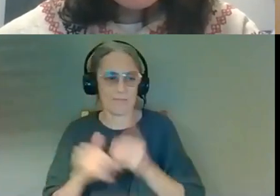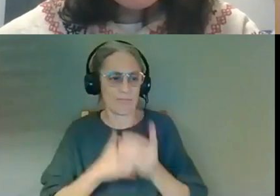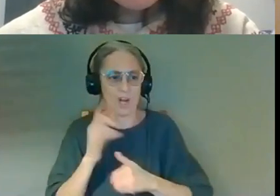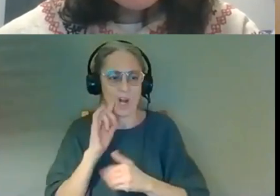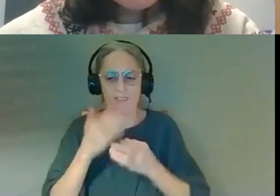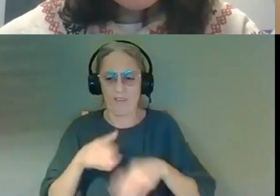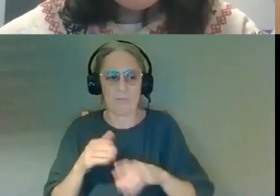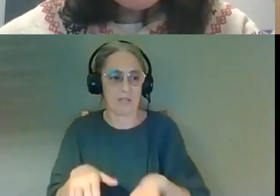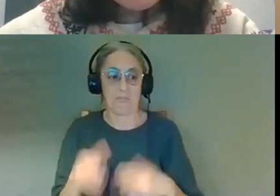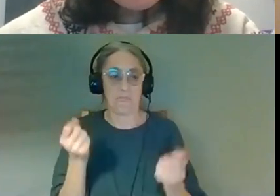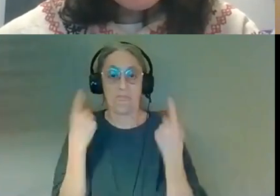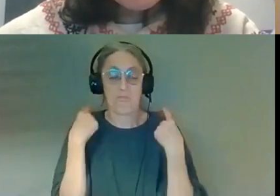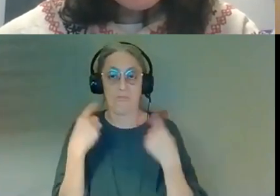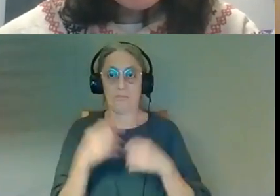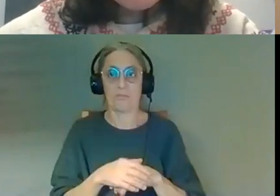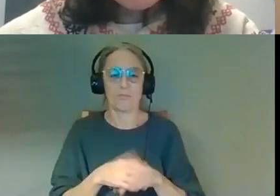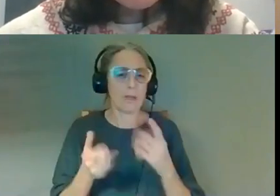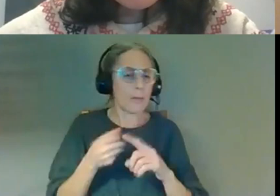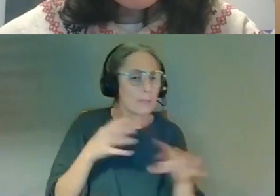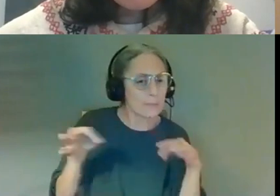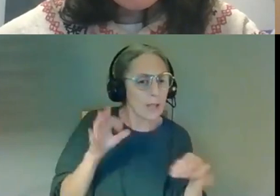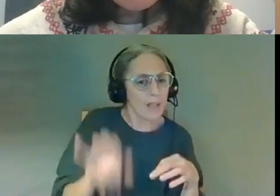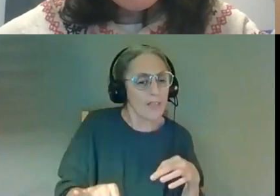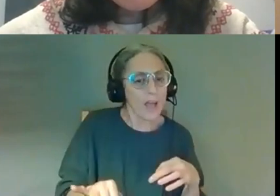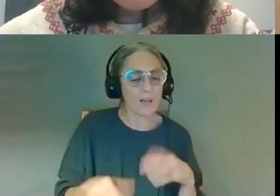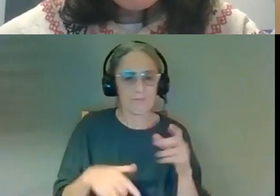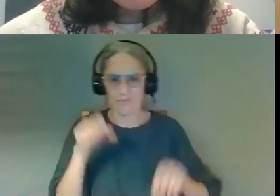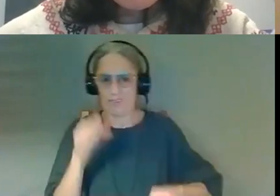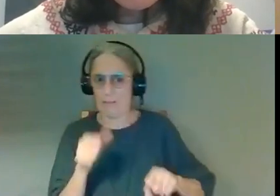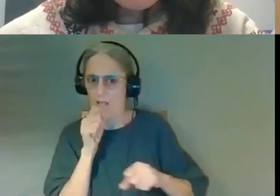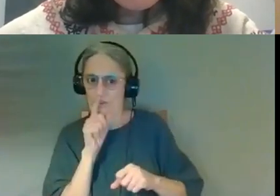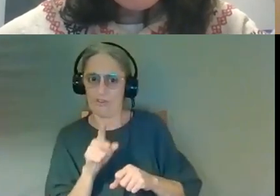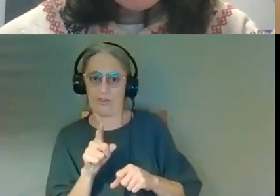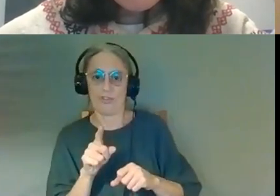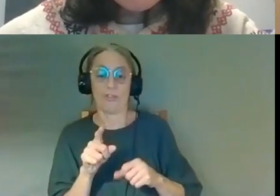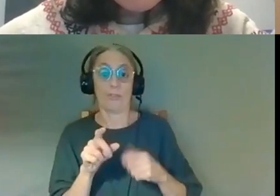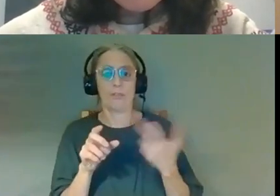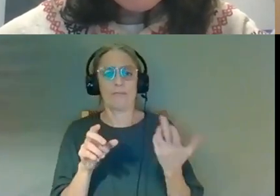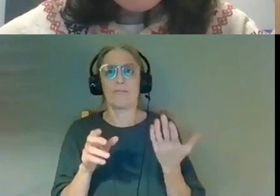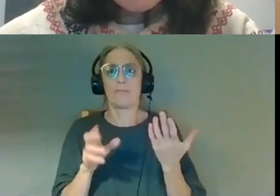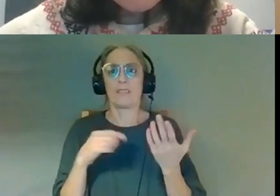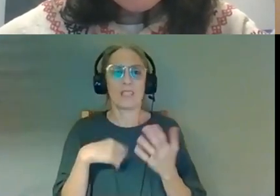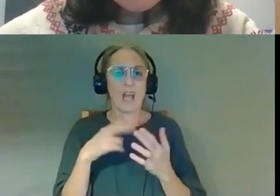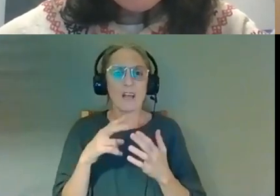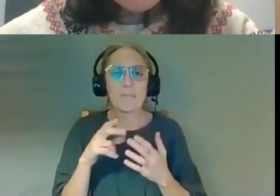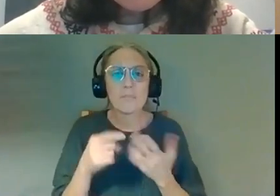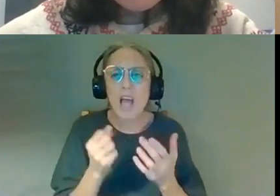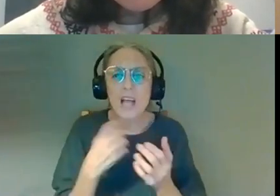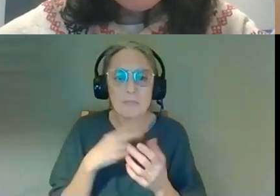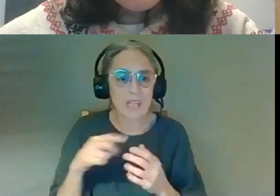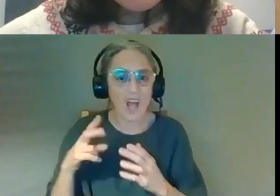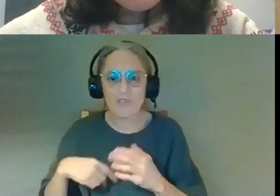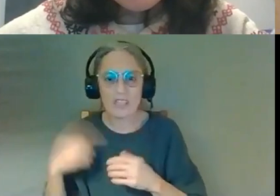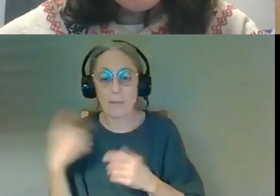you're looking for. I'm not sure what was meant by that. And they weren't sure if I read something. I don't know. So what?